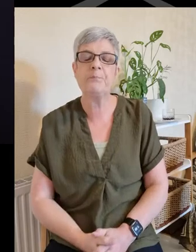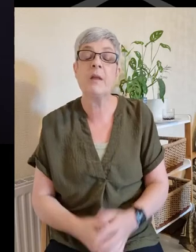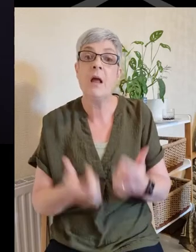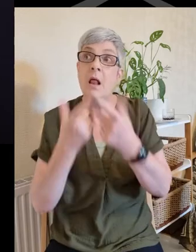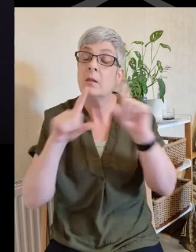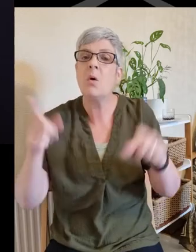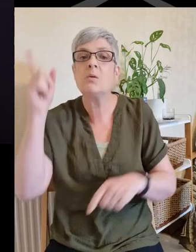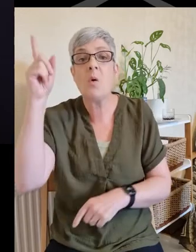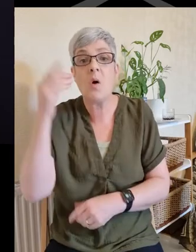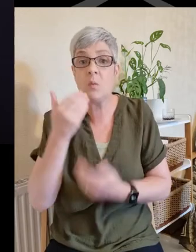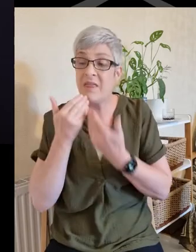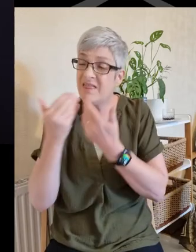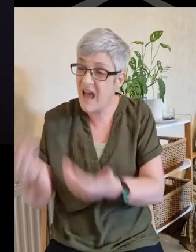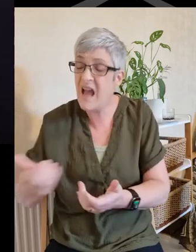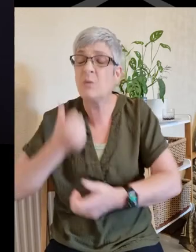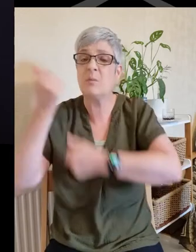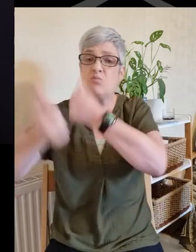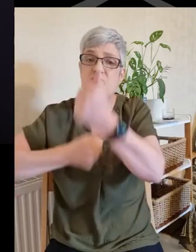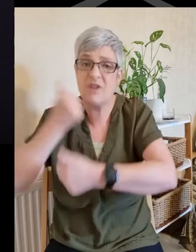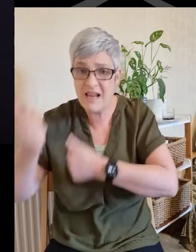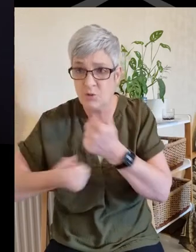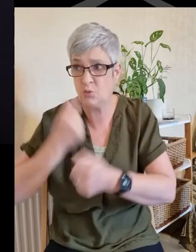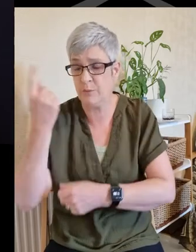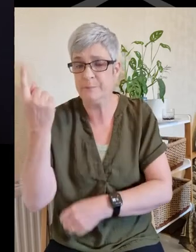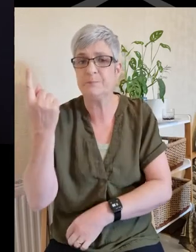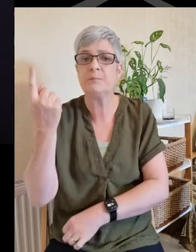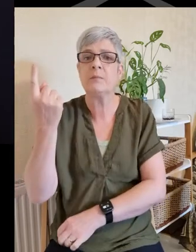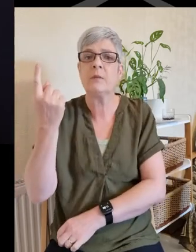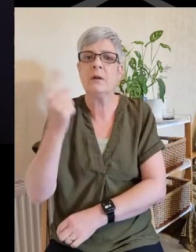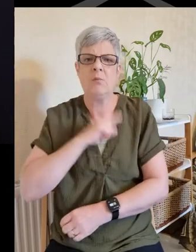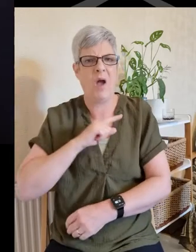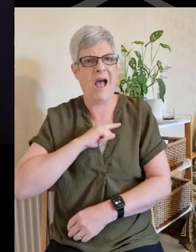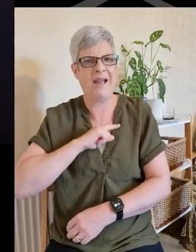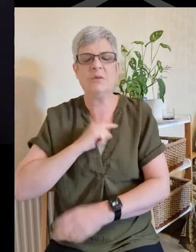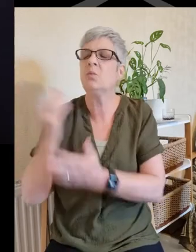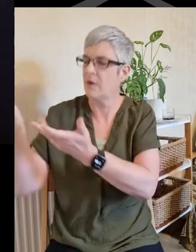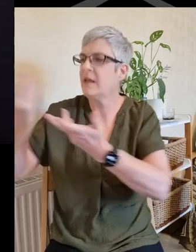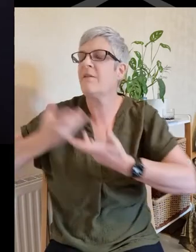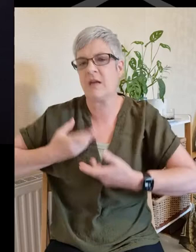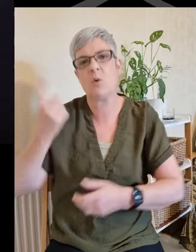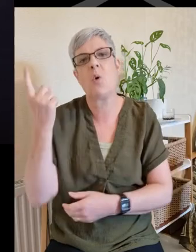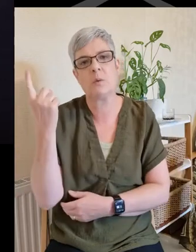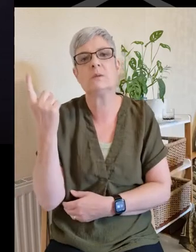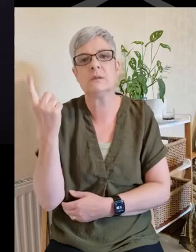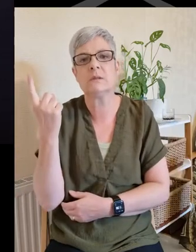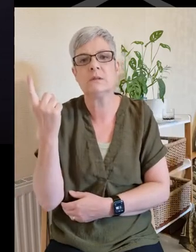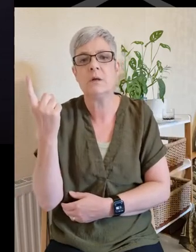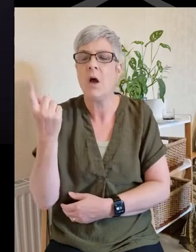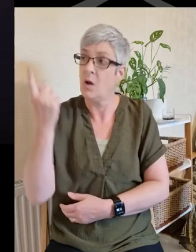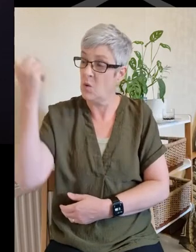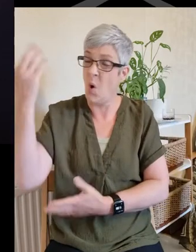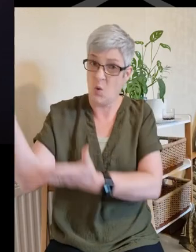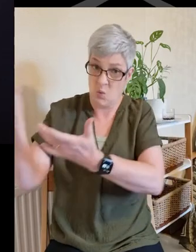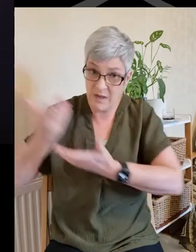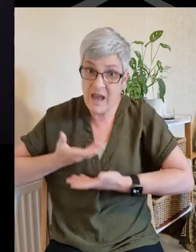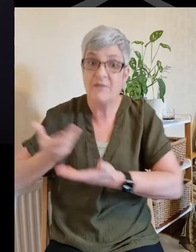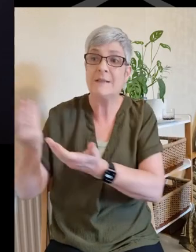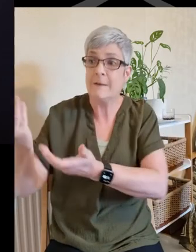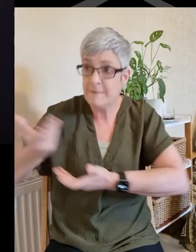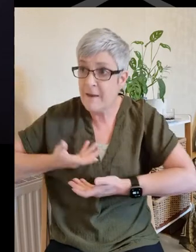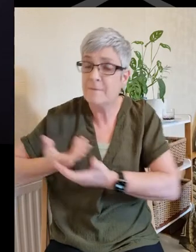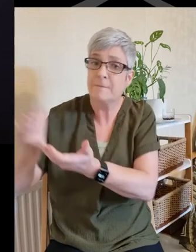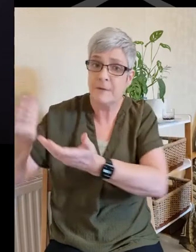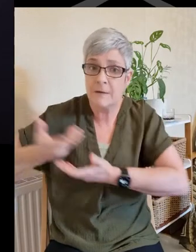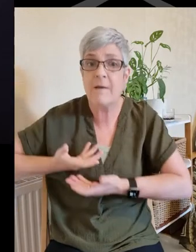Lord God, we thank, we praise you for being a giving God, a God who gives and gives